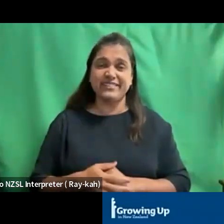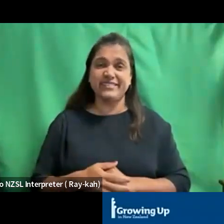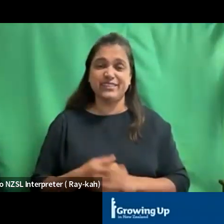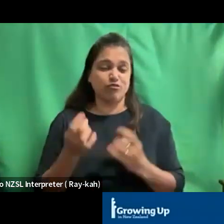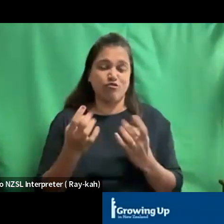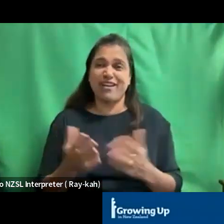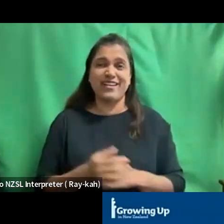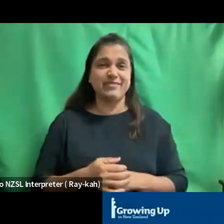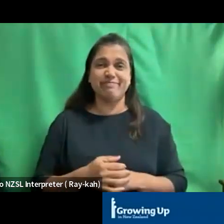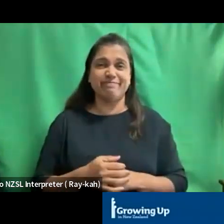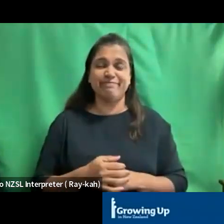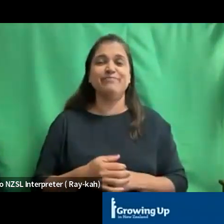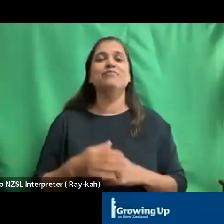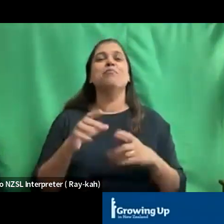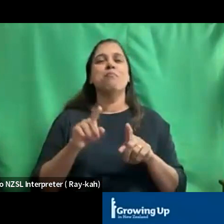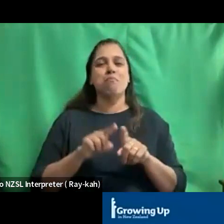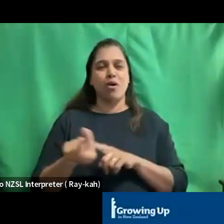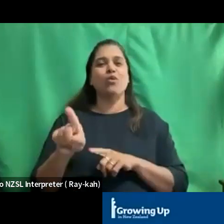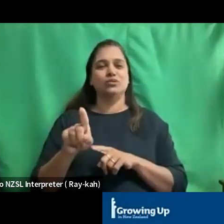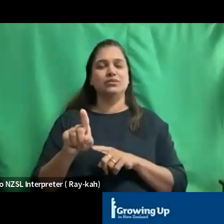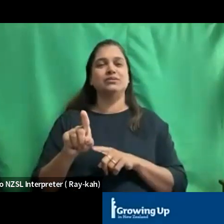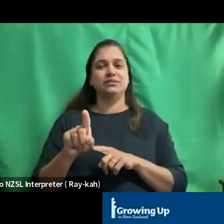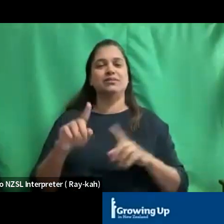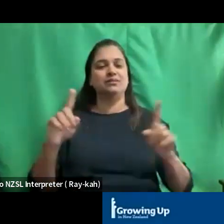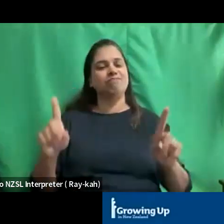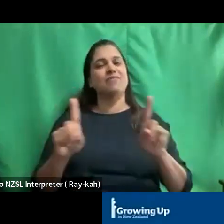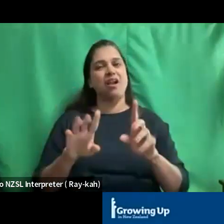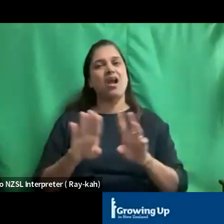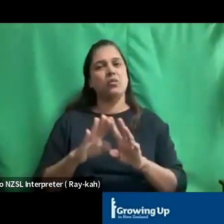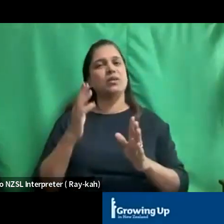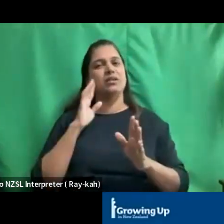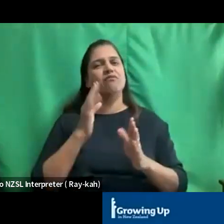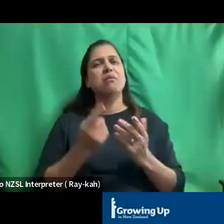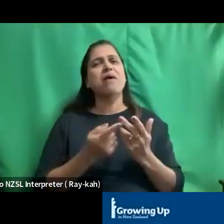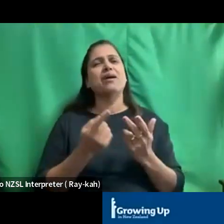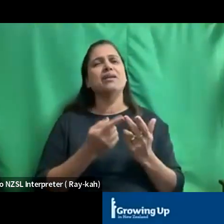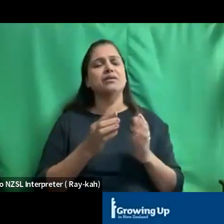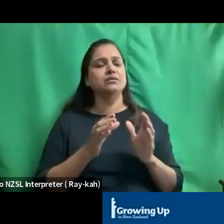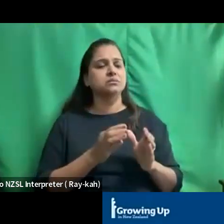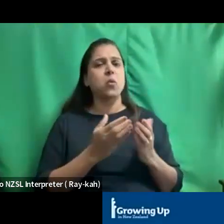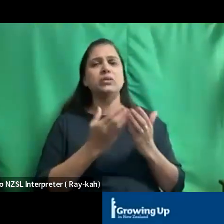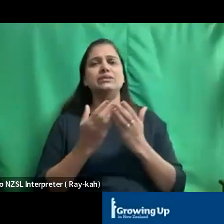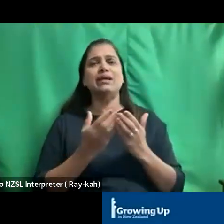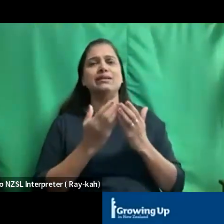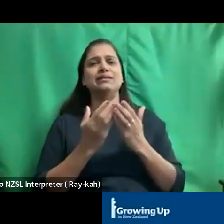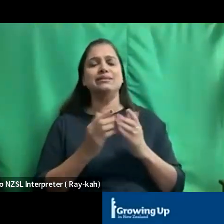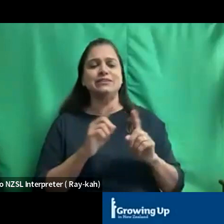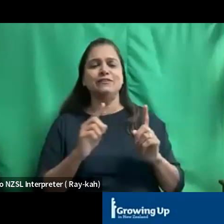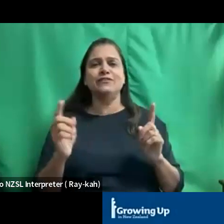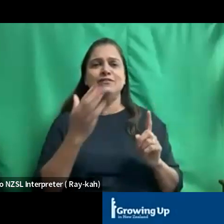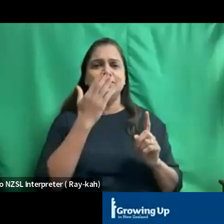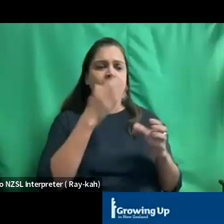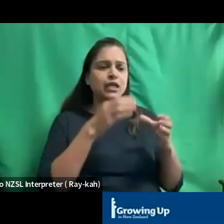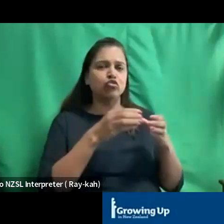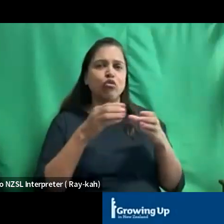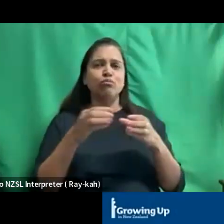them are very much aligned with what we'd expect to see from smaller New Zealand studies on different age groups and international evidence.